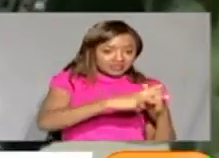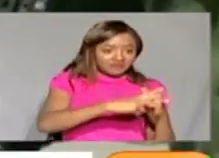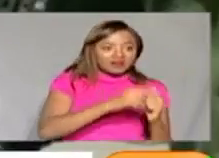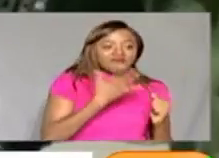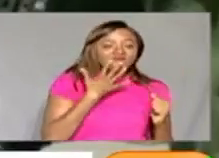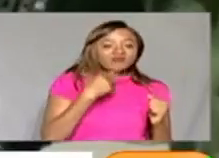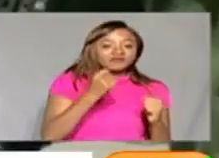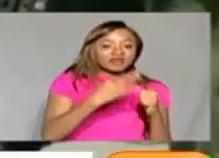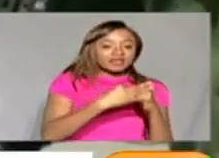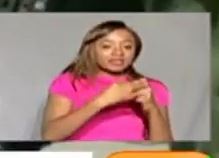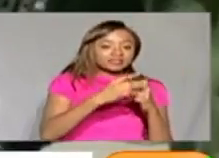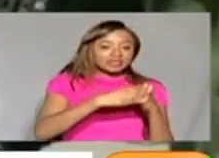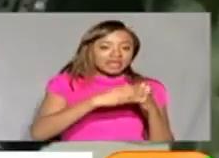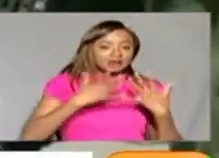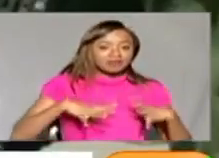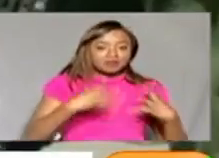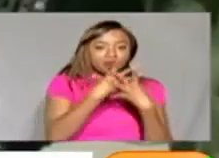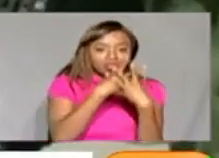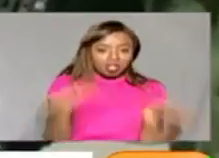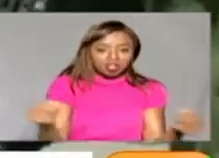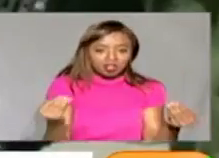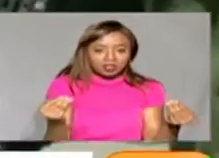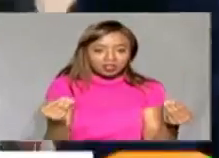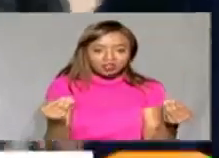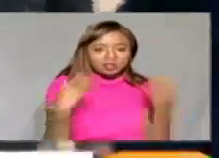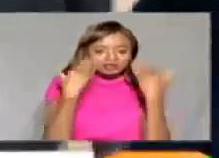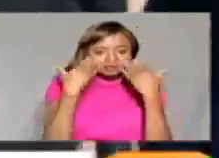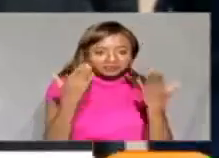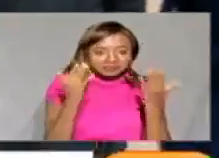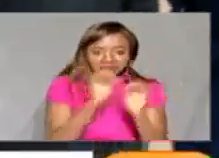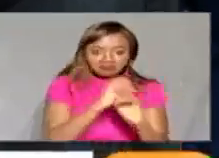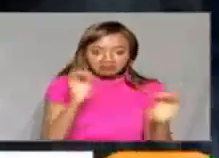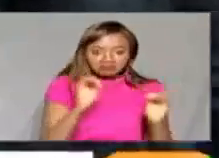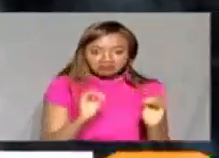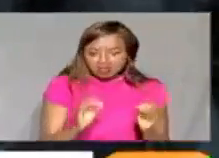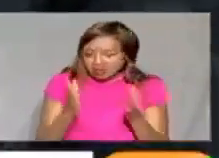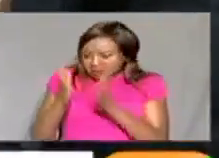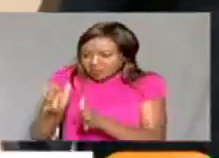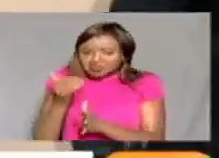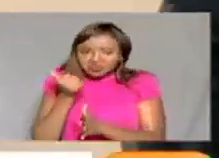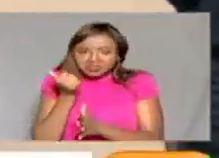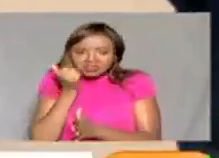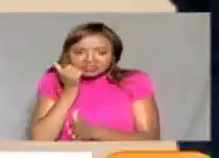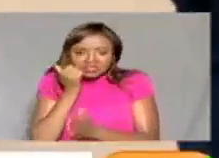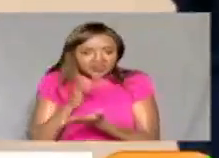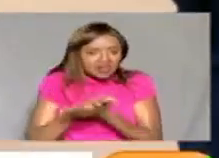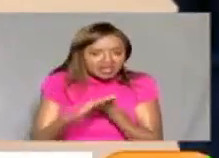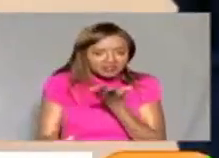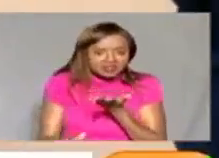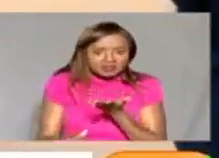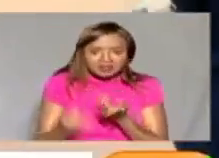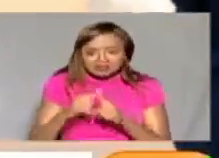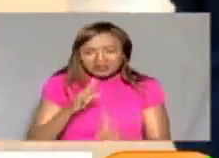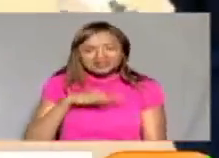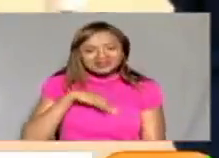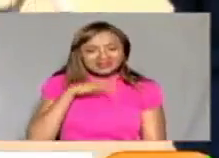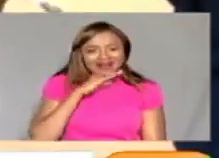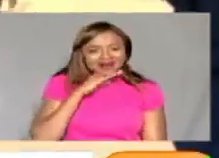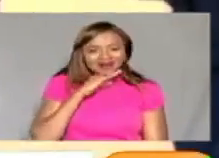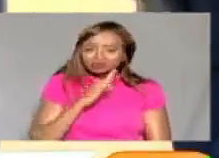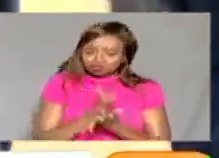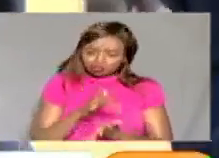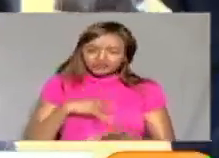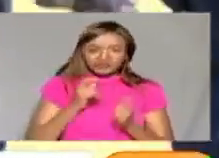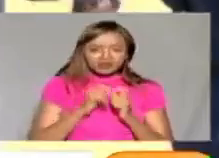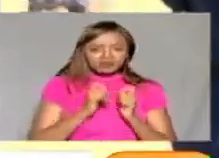589 people have disappeared from the face of earth. Mtoto anakufa kama jagonje kama nini, ni uchungu.